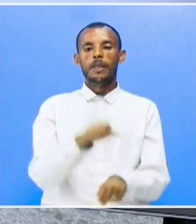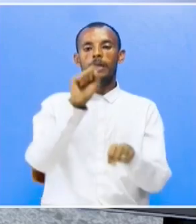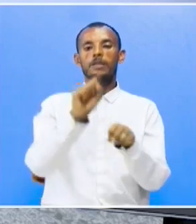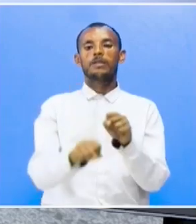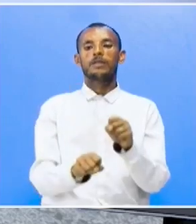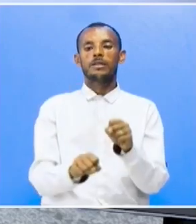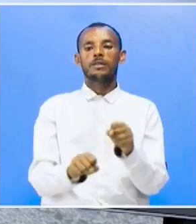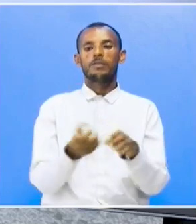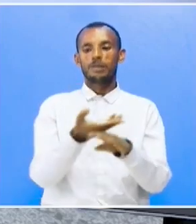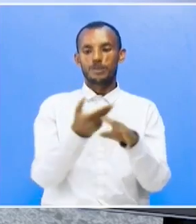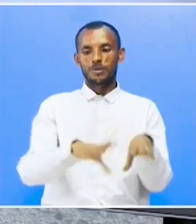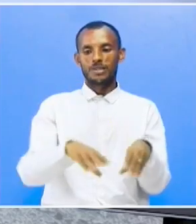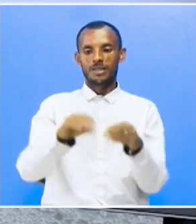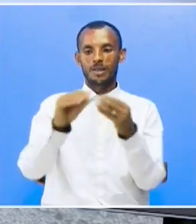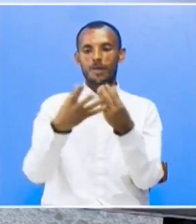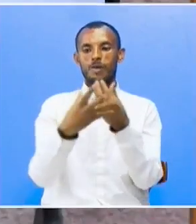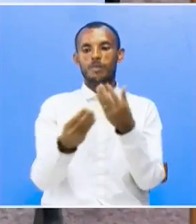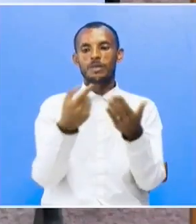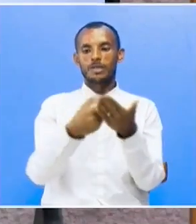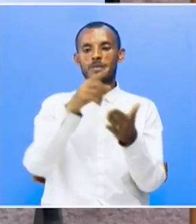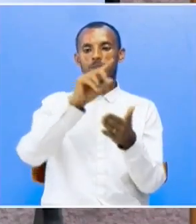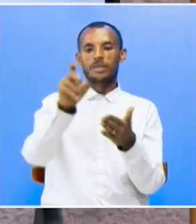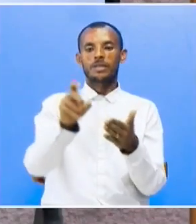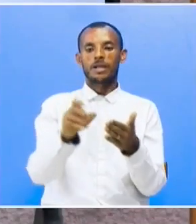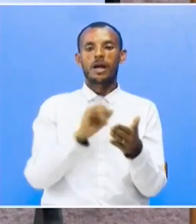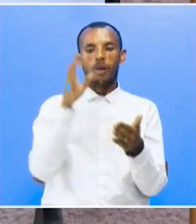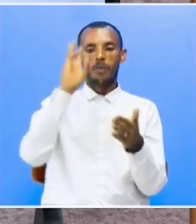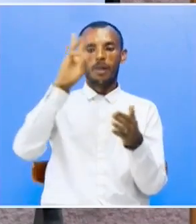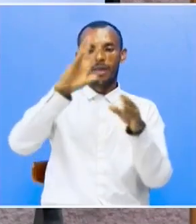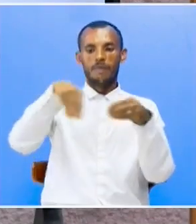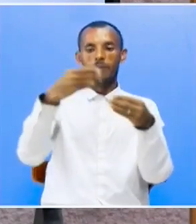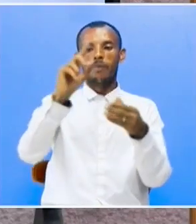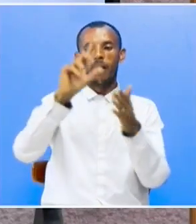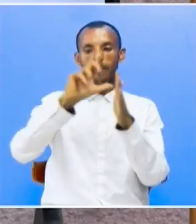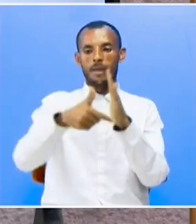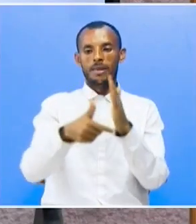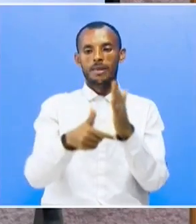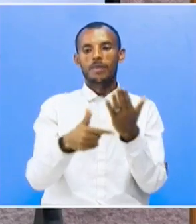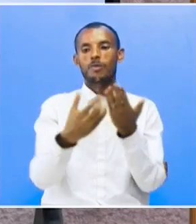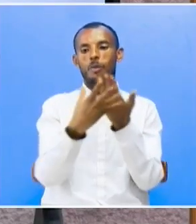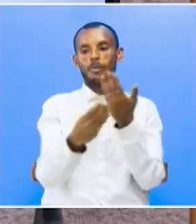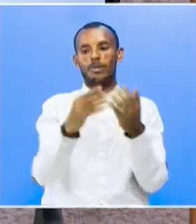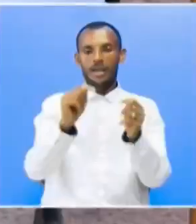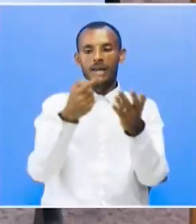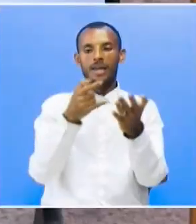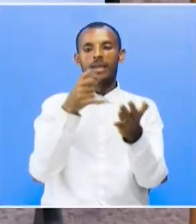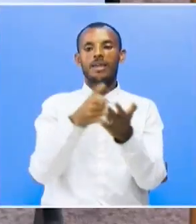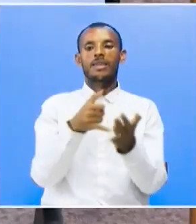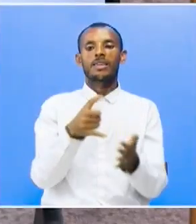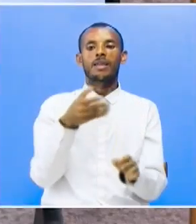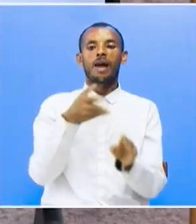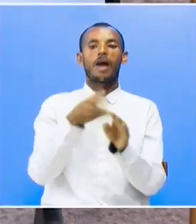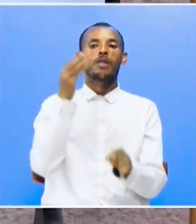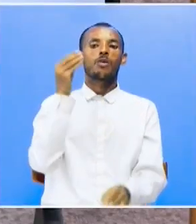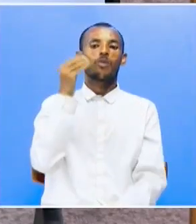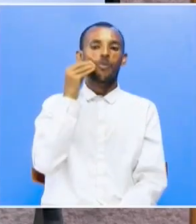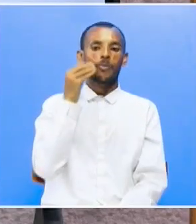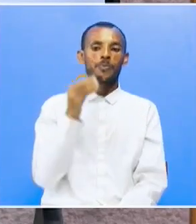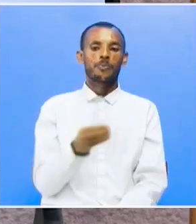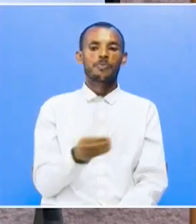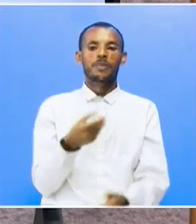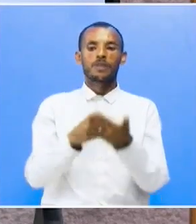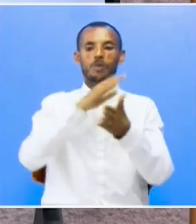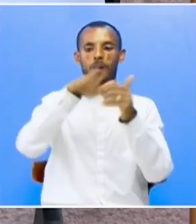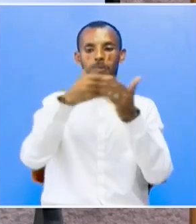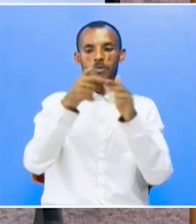So please students, copy the question. I'll give you 1 minute to copy the question and try the question at home. This